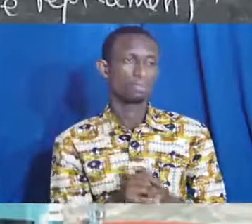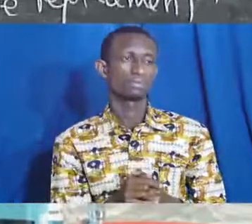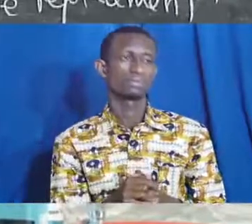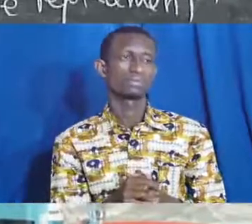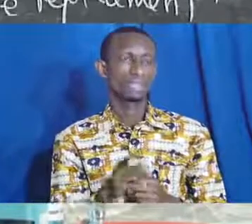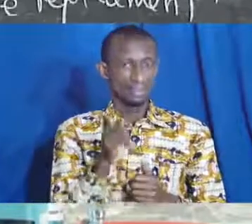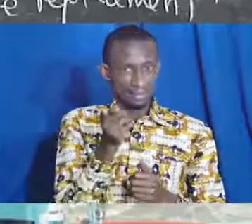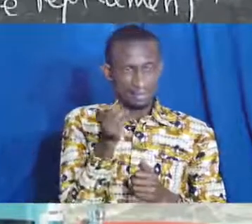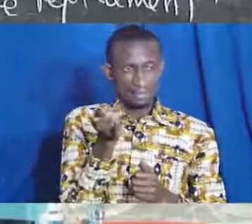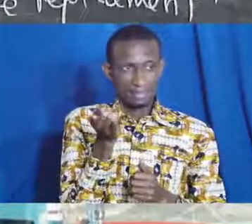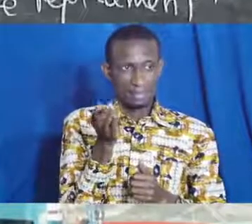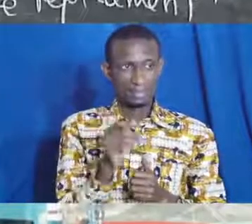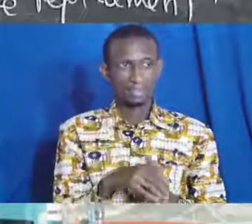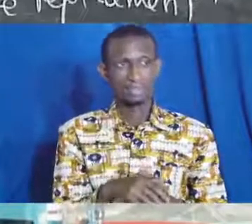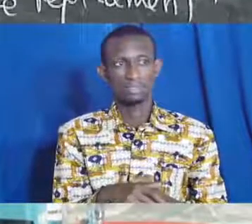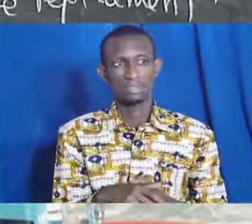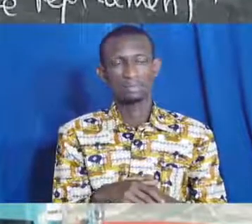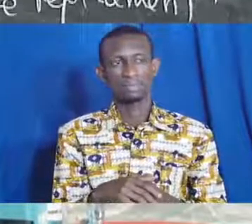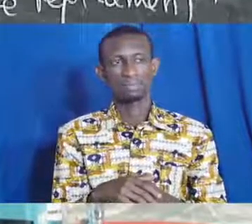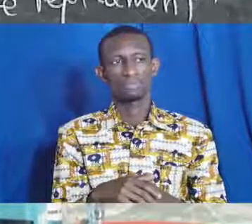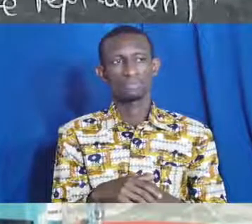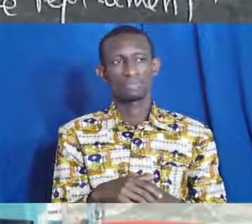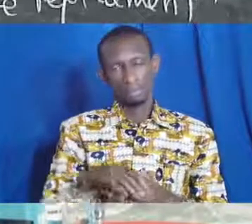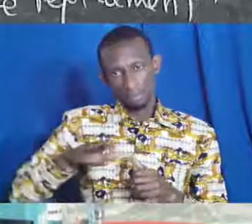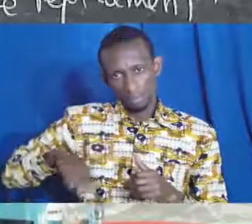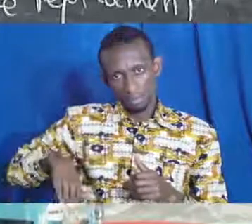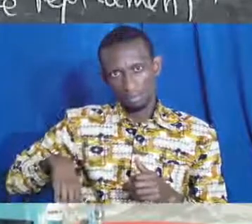And this is least reactive.